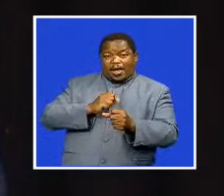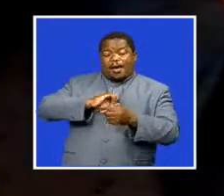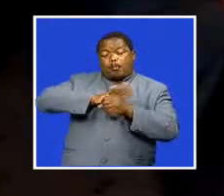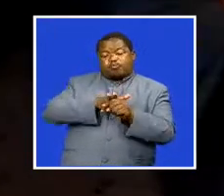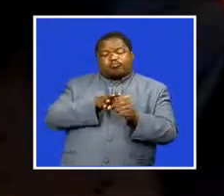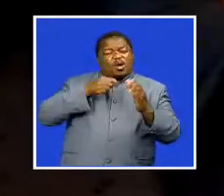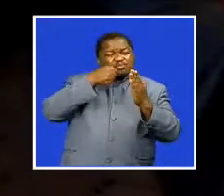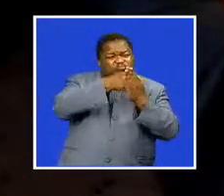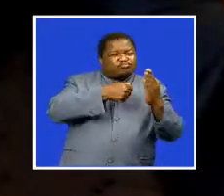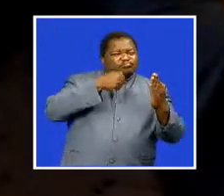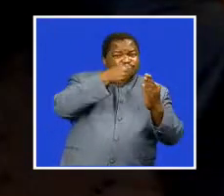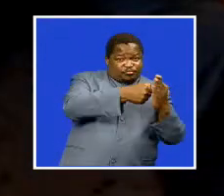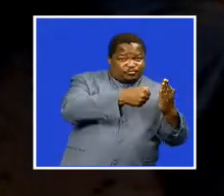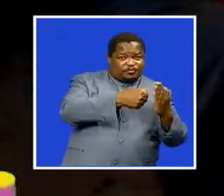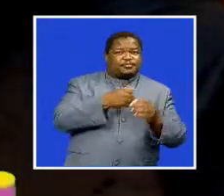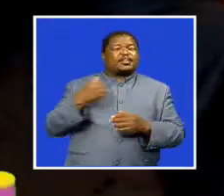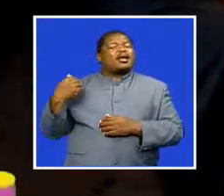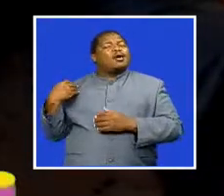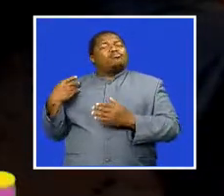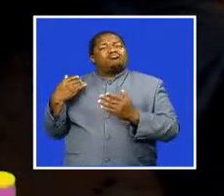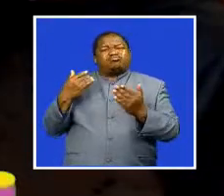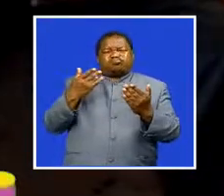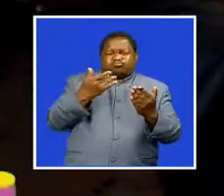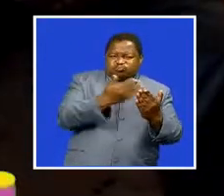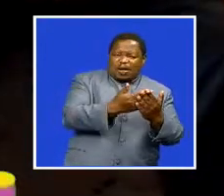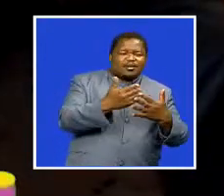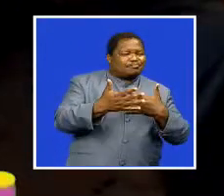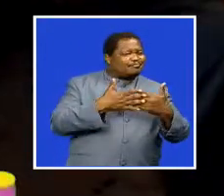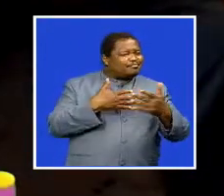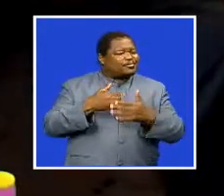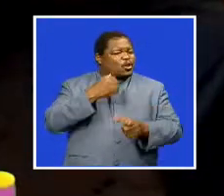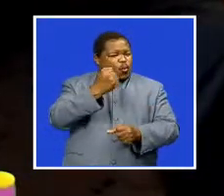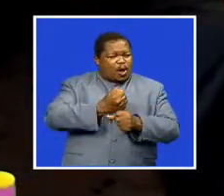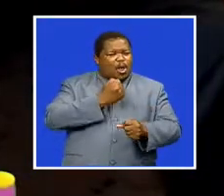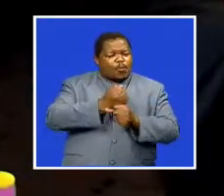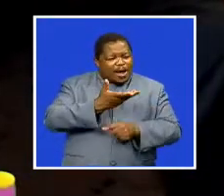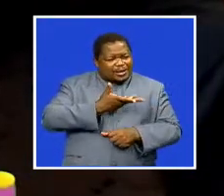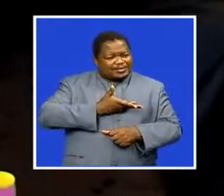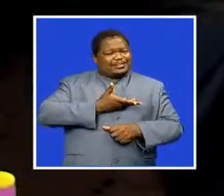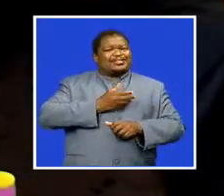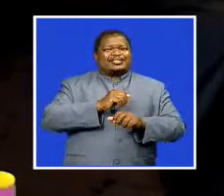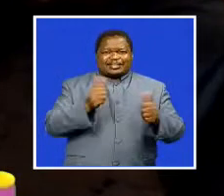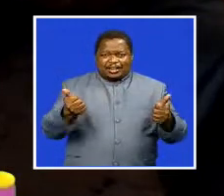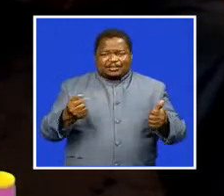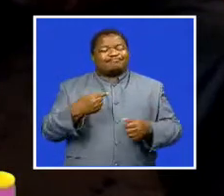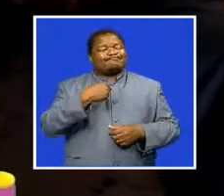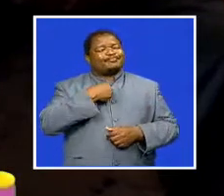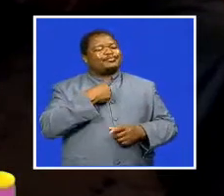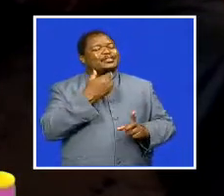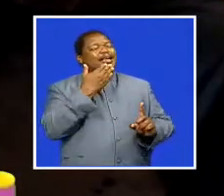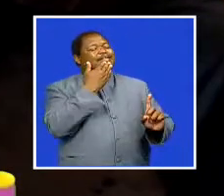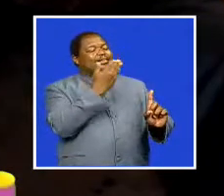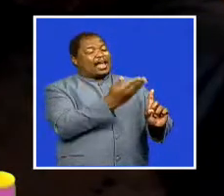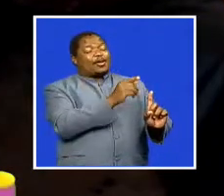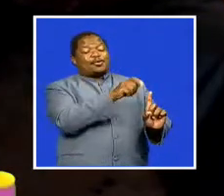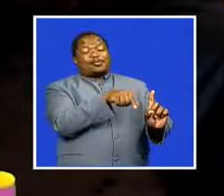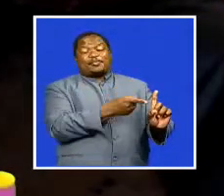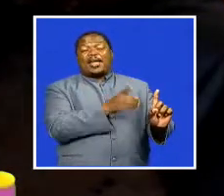kakhulu DPM ne team yakhe nelitiko lakhe basebenza ne team yaka